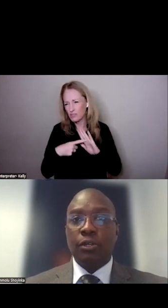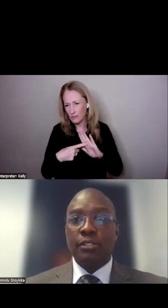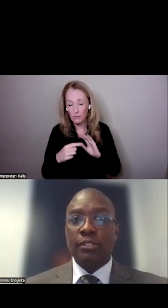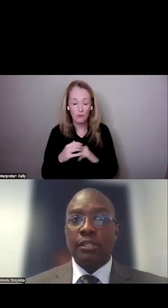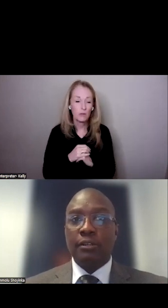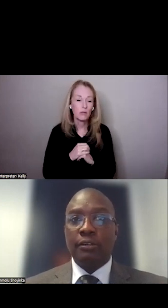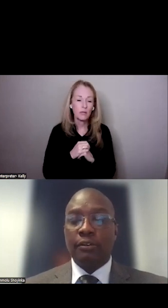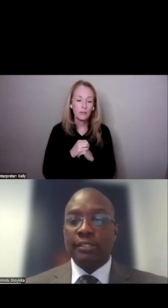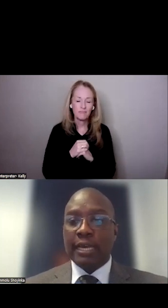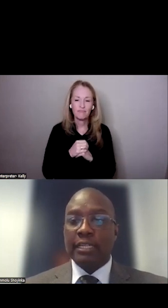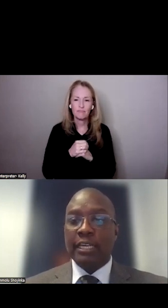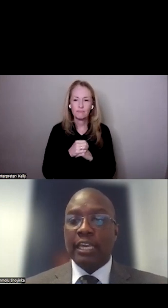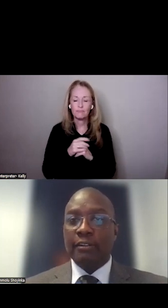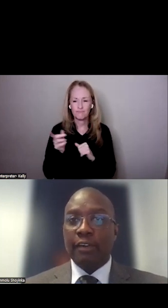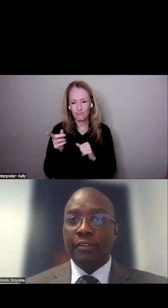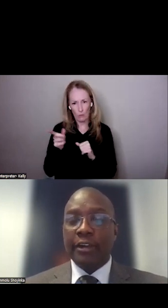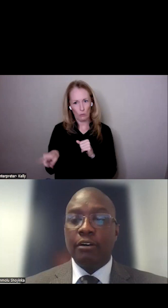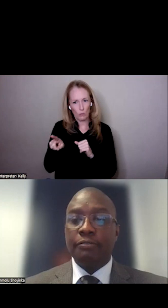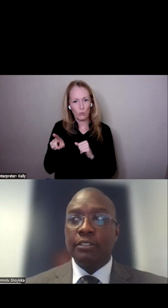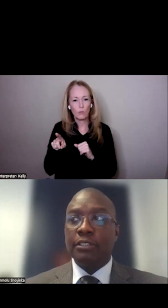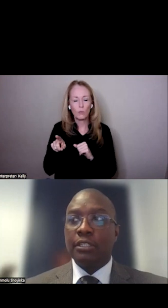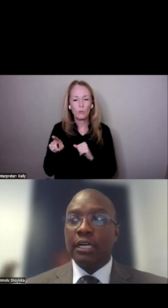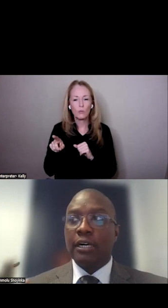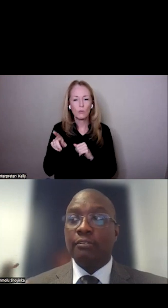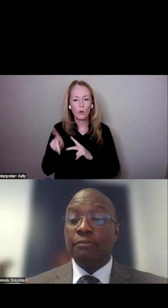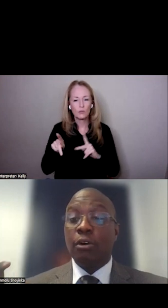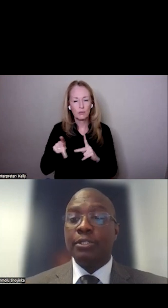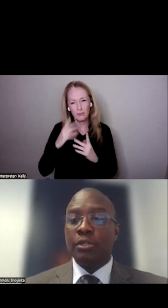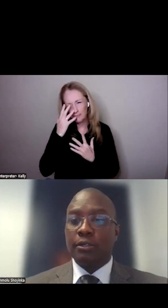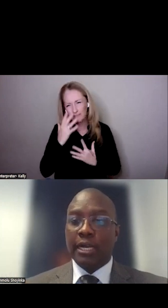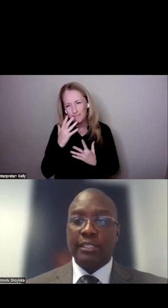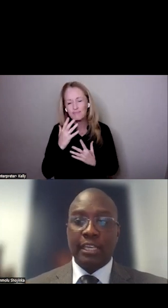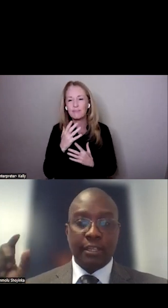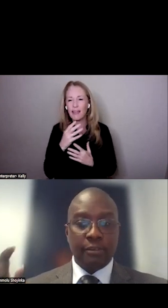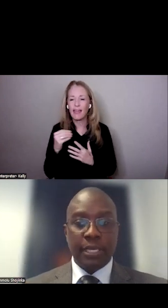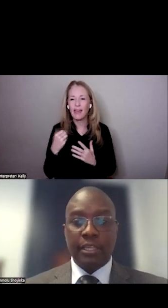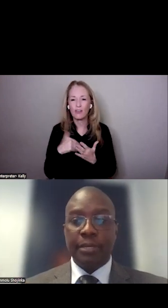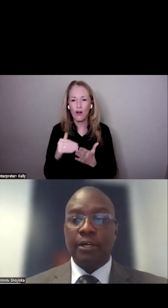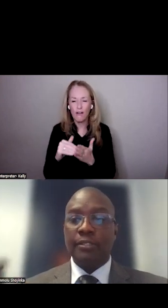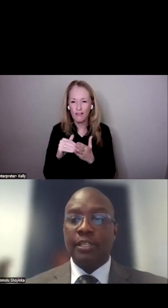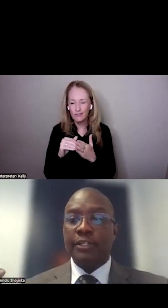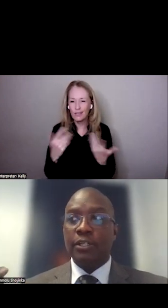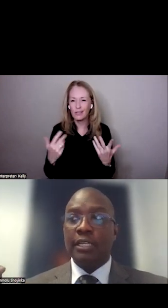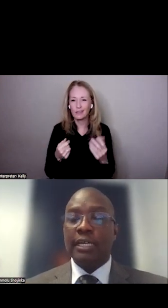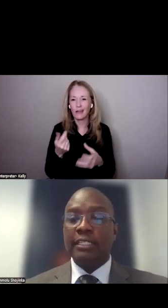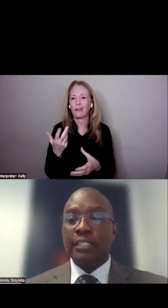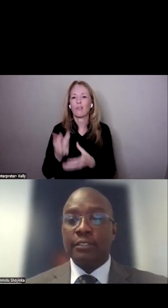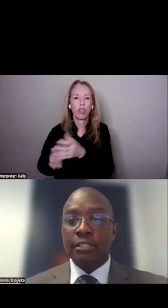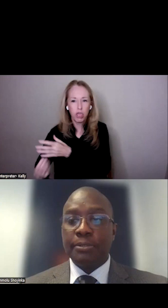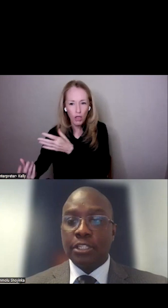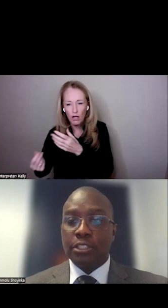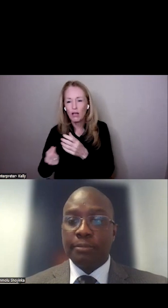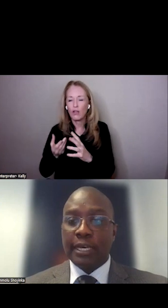these folks sadly very often fall between the cracks, either because there is not an